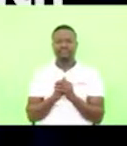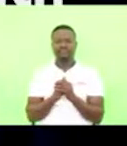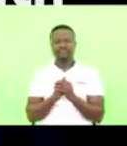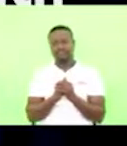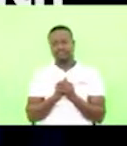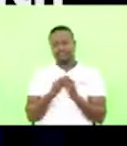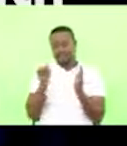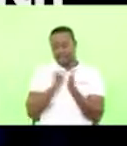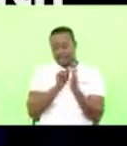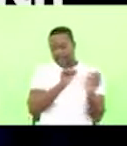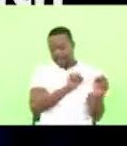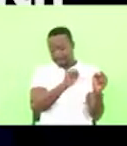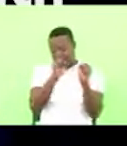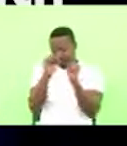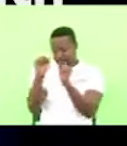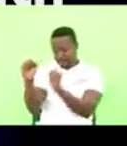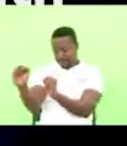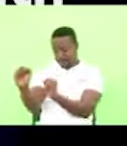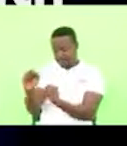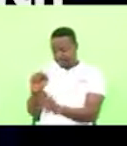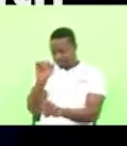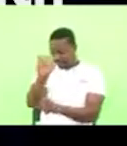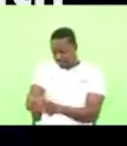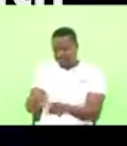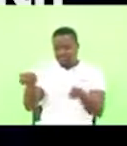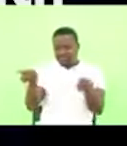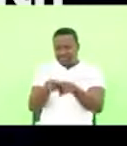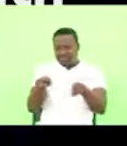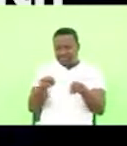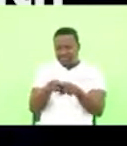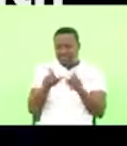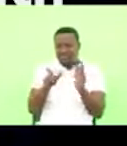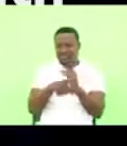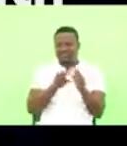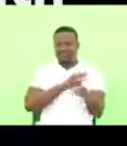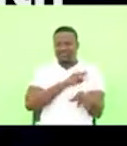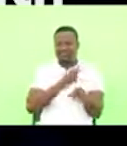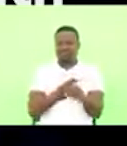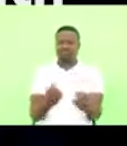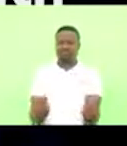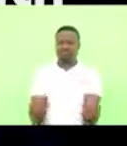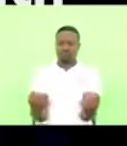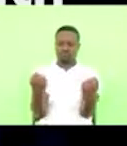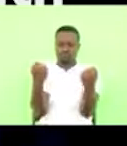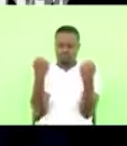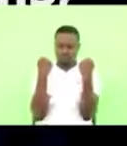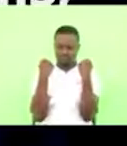That power is the same as the mighty strength